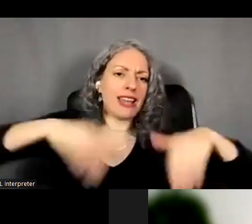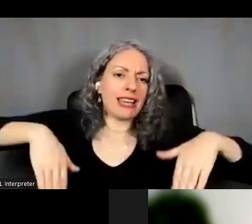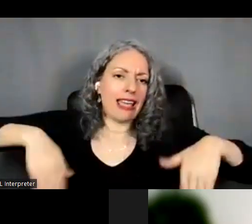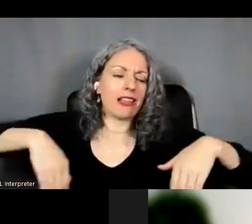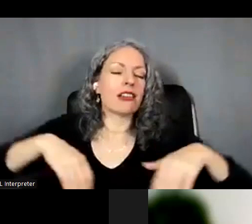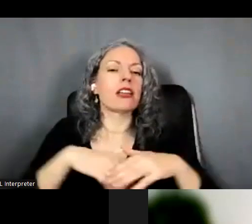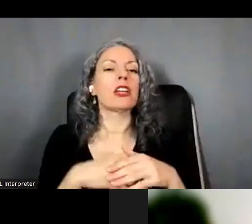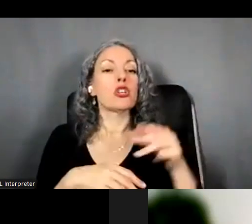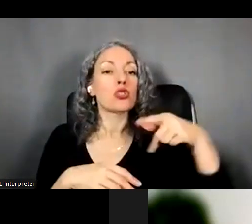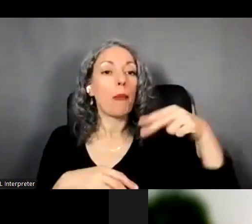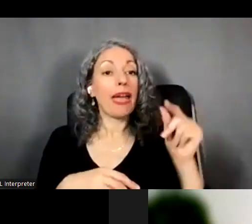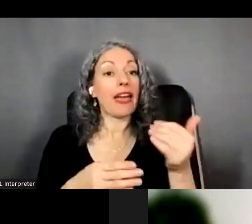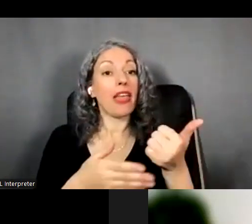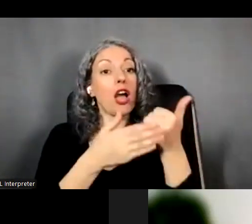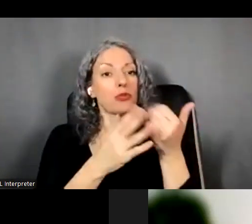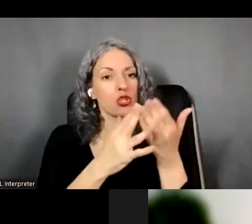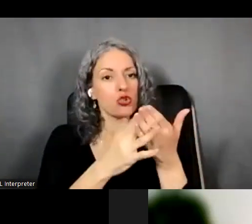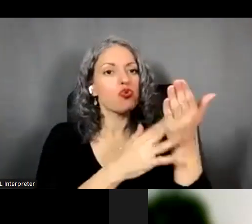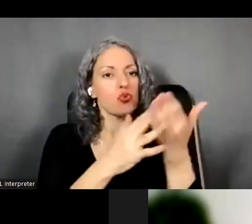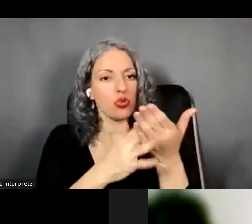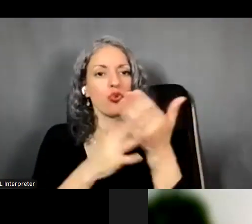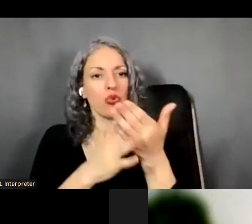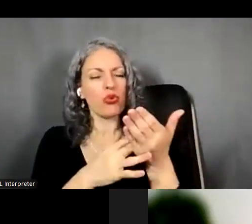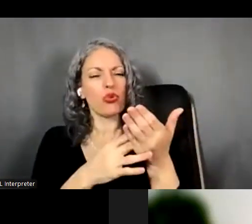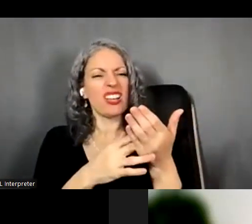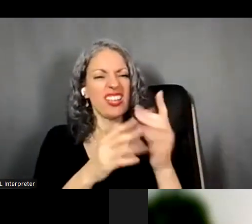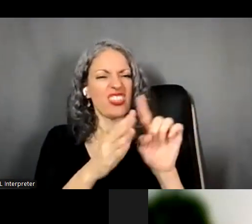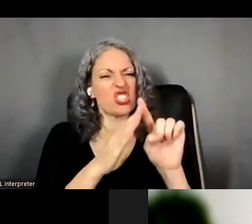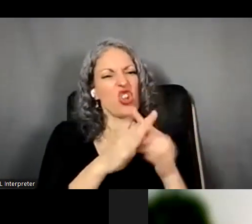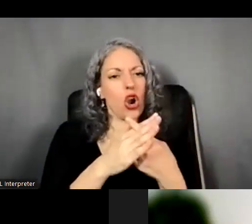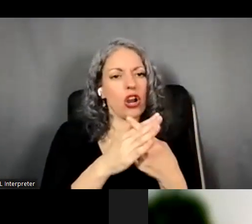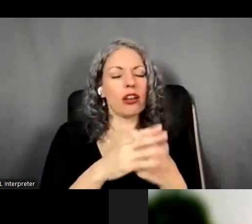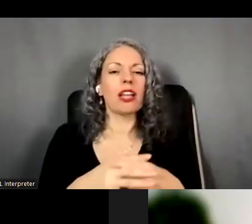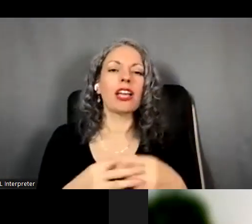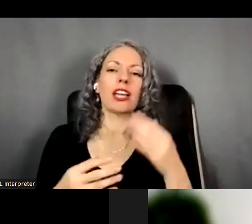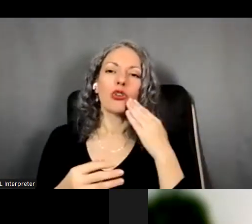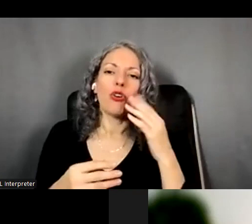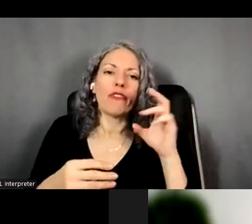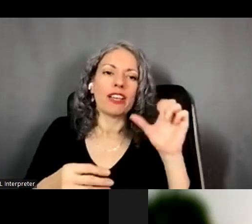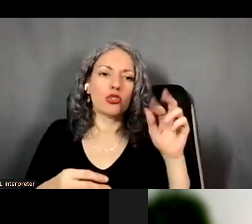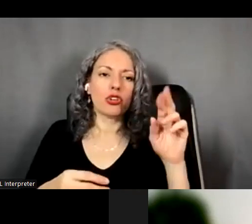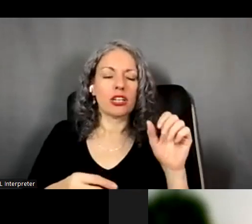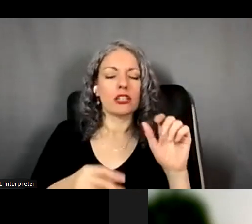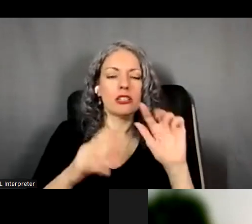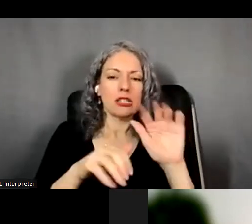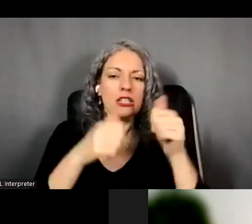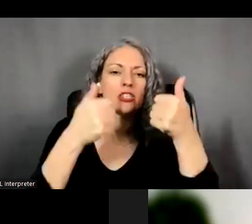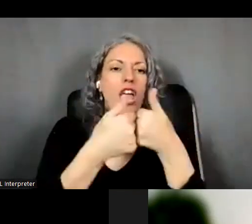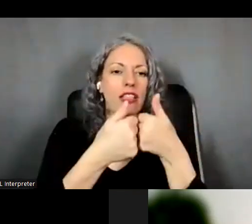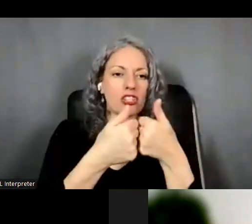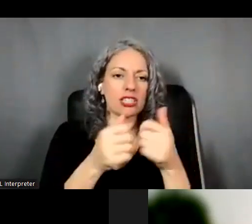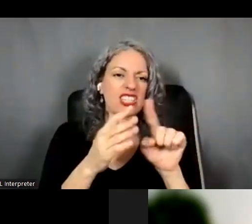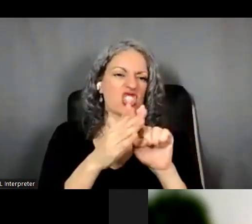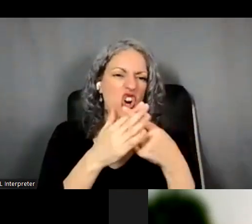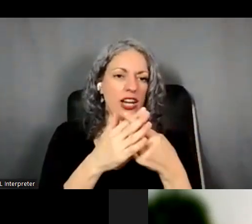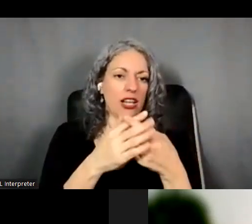us get through some of these early stages. So Victoria talked a little bit about startup challenges there. That was another area of focus for